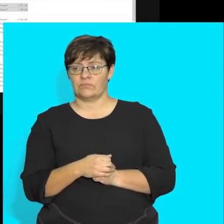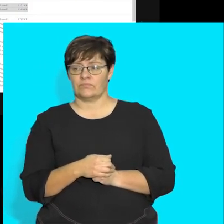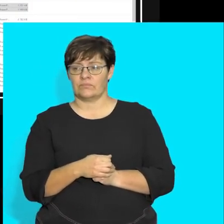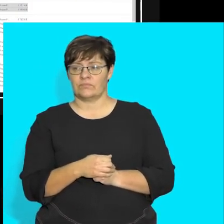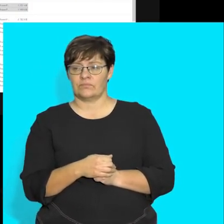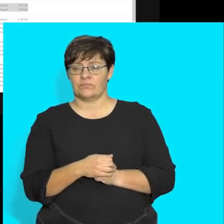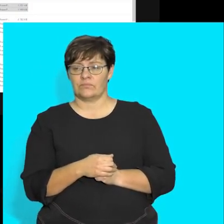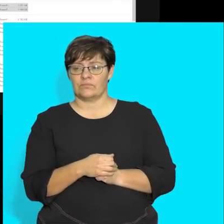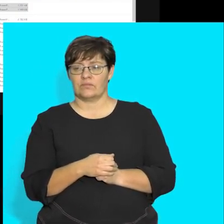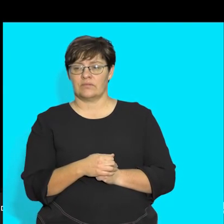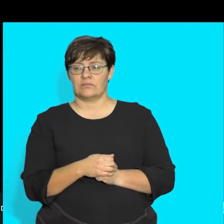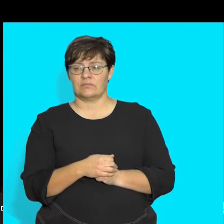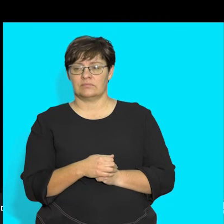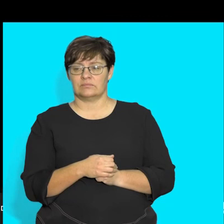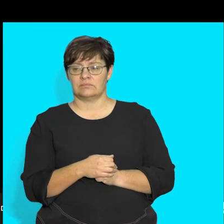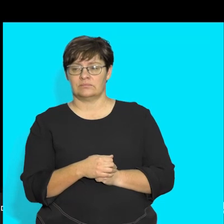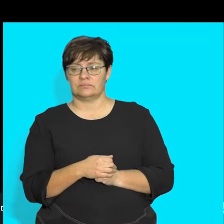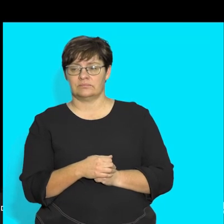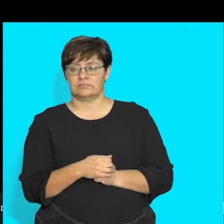sorry. There.